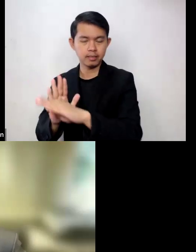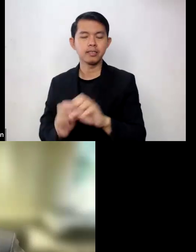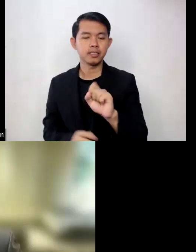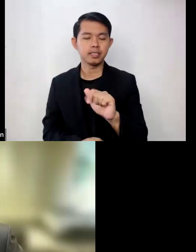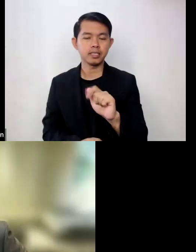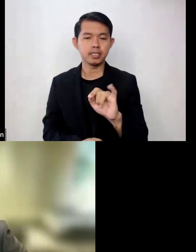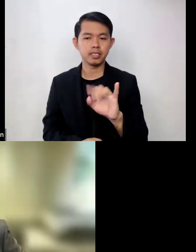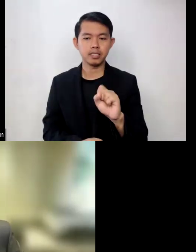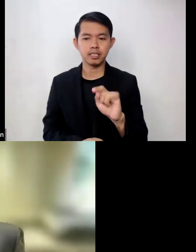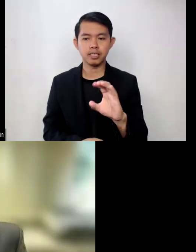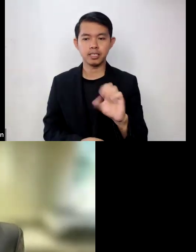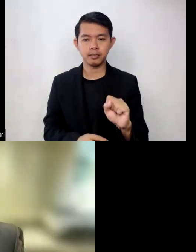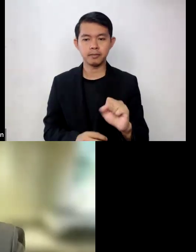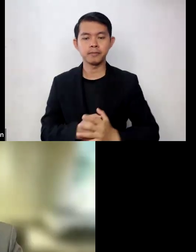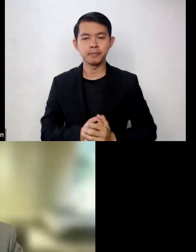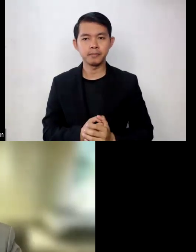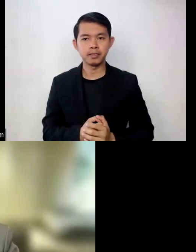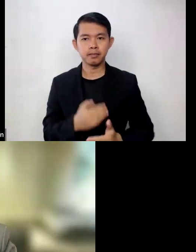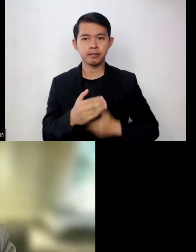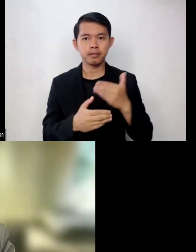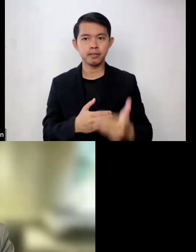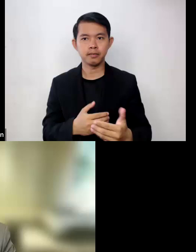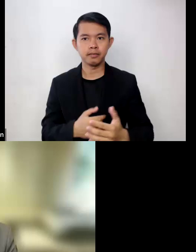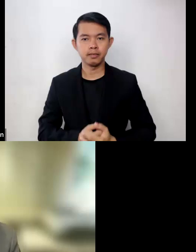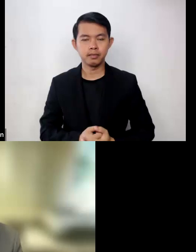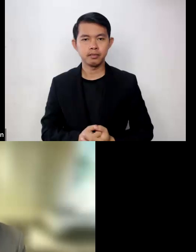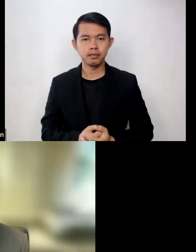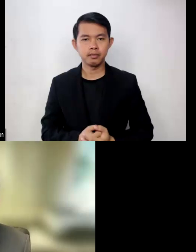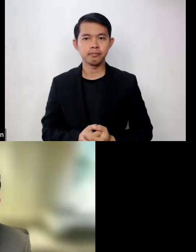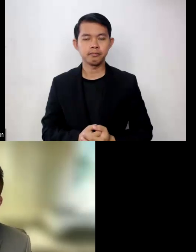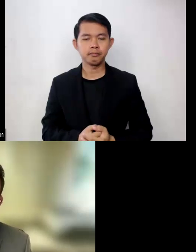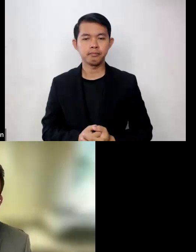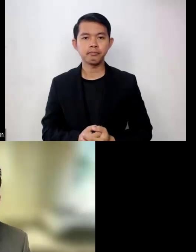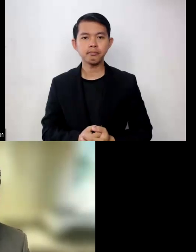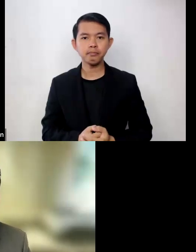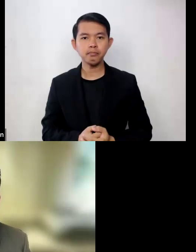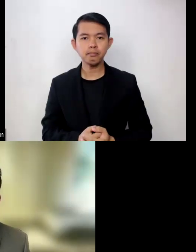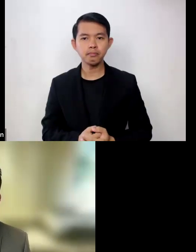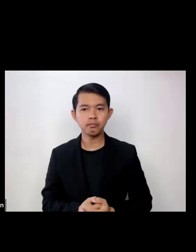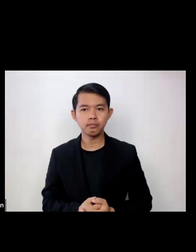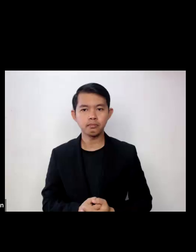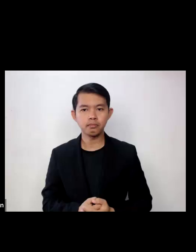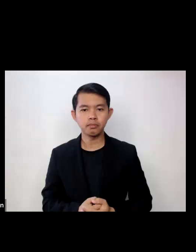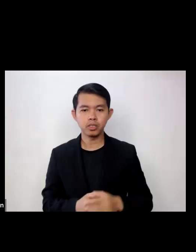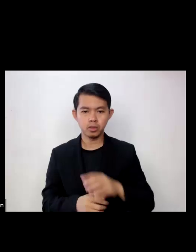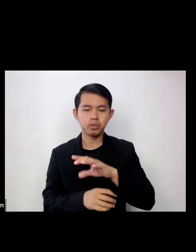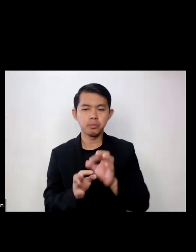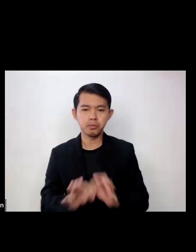is we have, at least in terms of gender studies, coloniality as it relates to our practices.